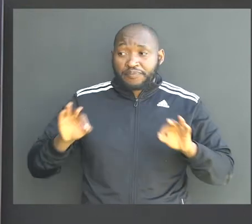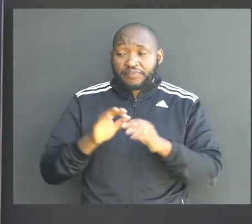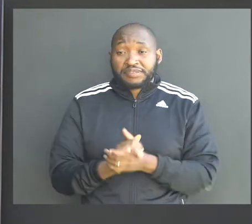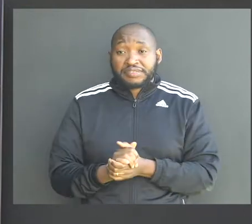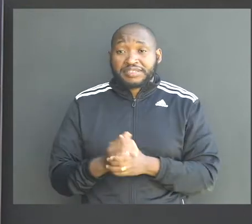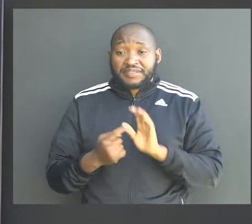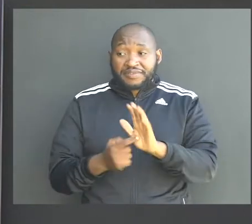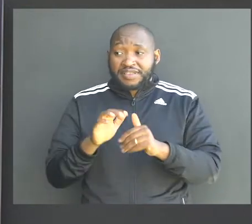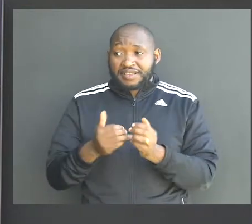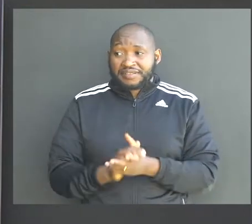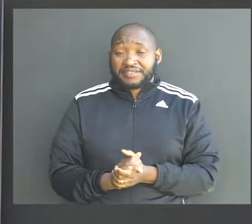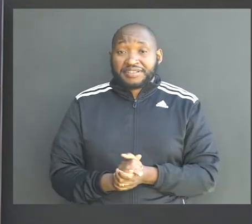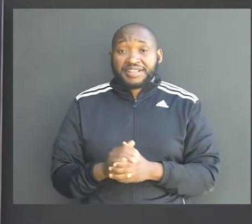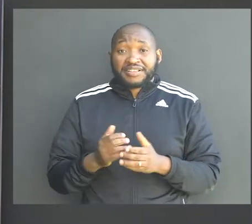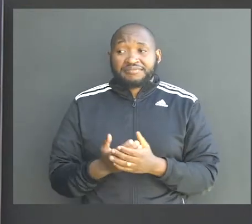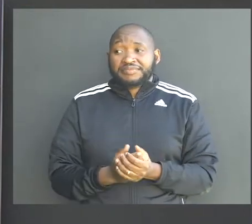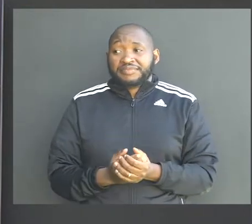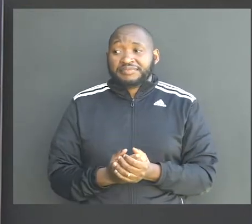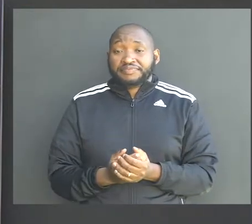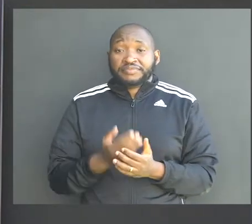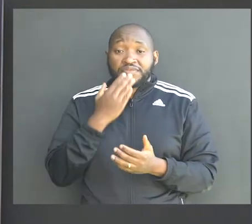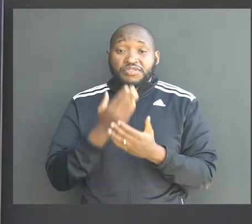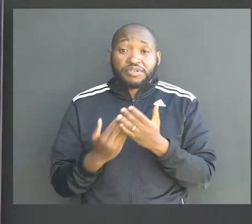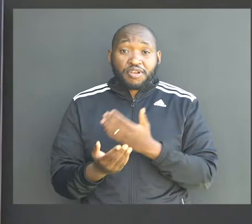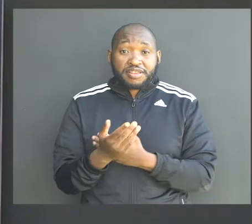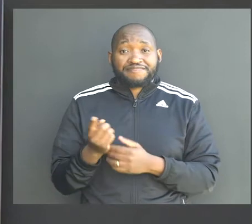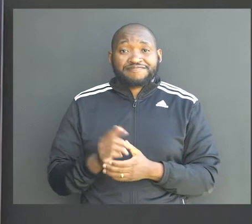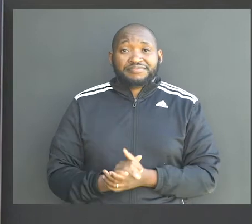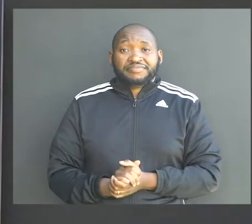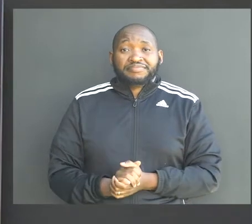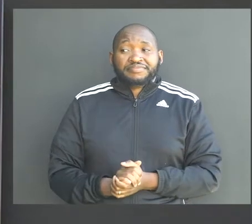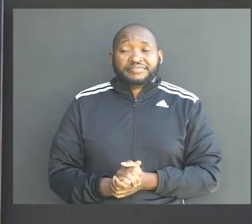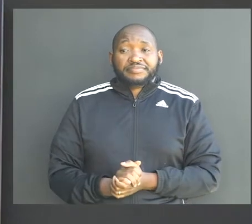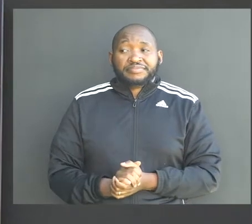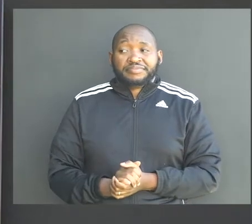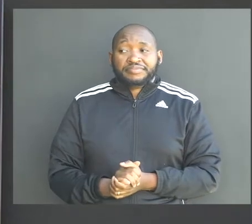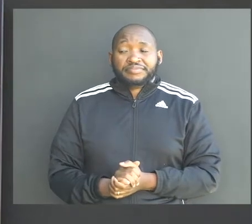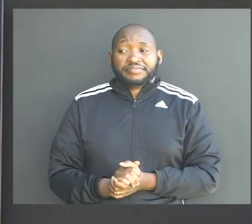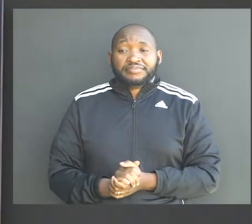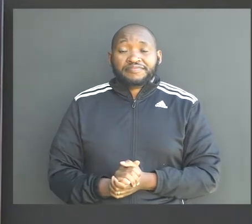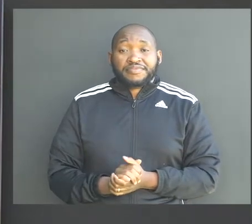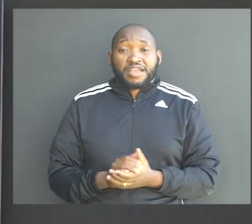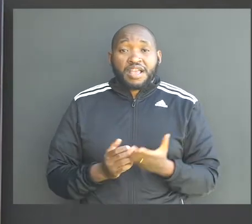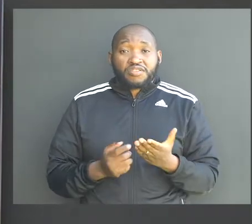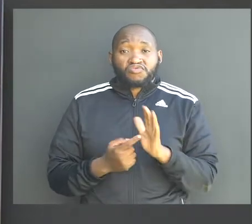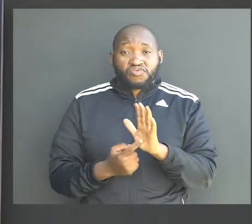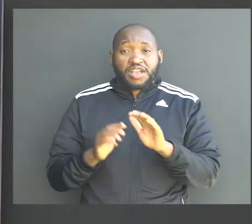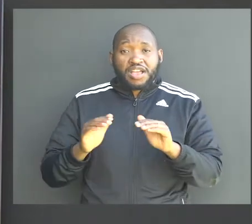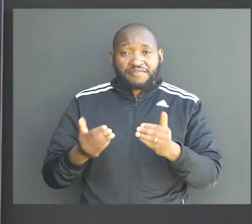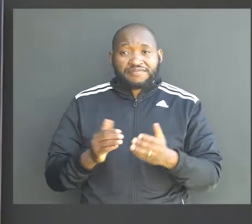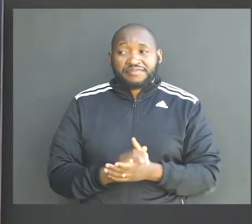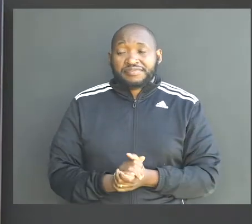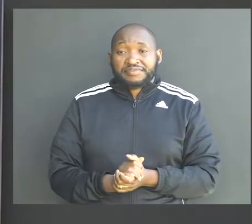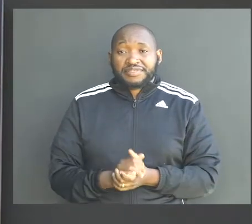communicate. So, this is how you say good morning, ne? Good morning. Oh, good morning. No, but I need your hand down here. So